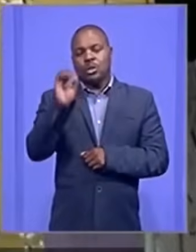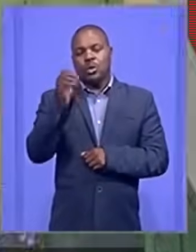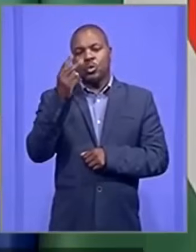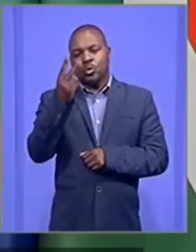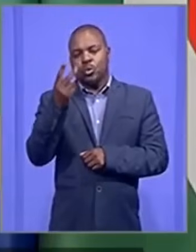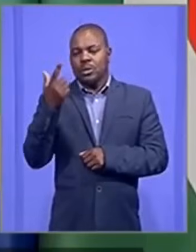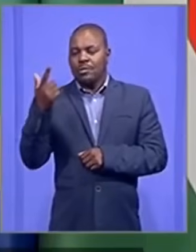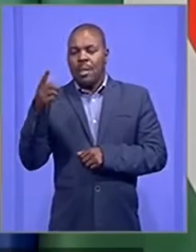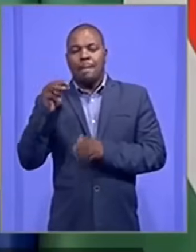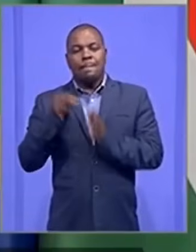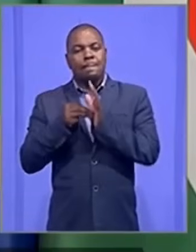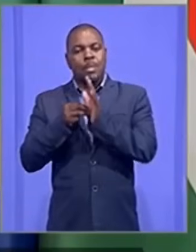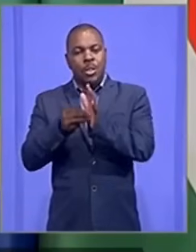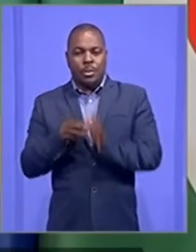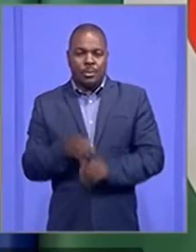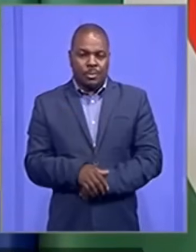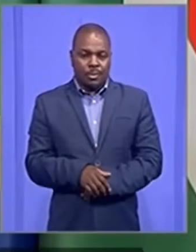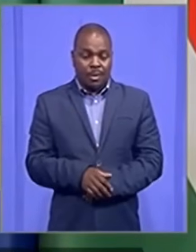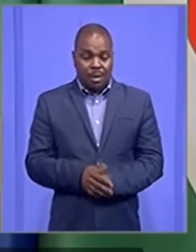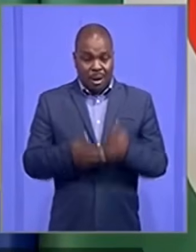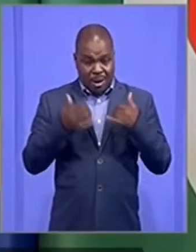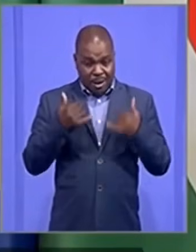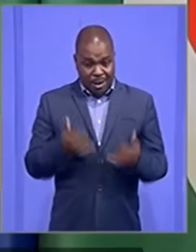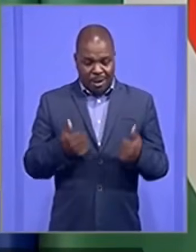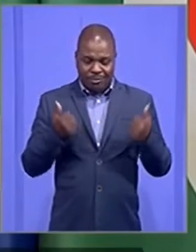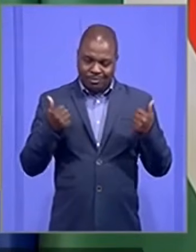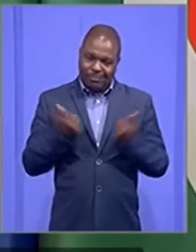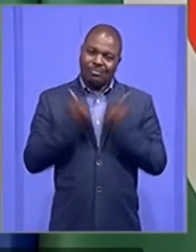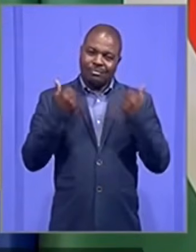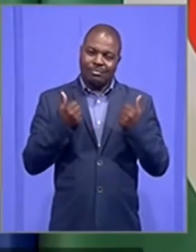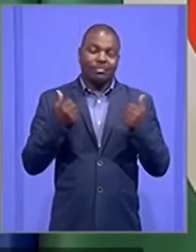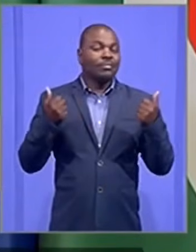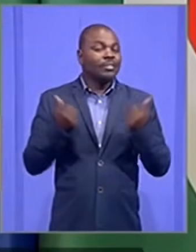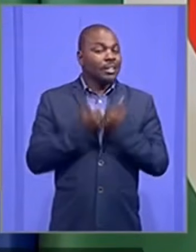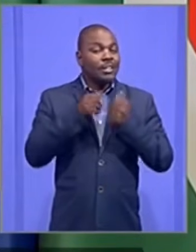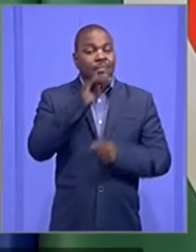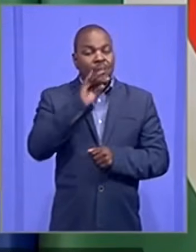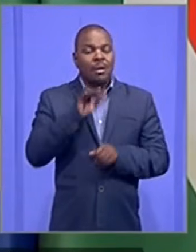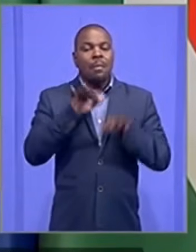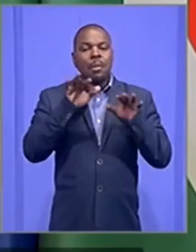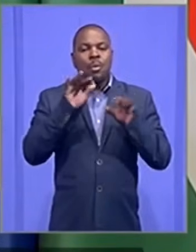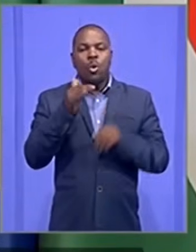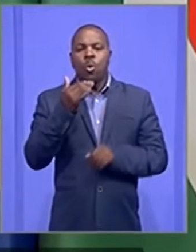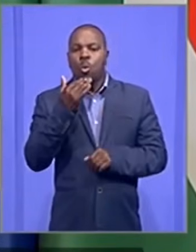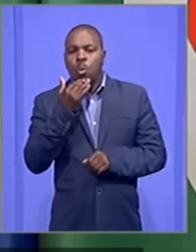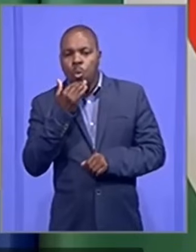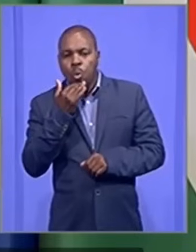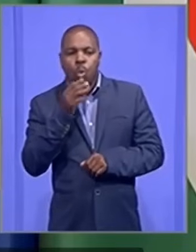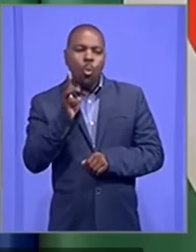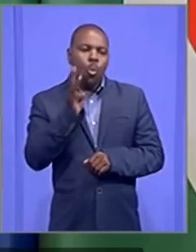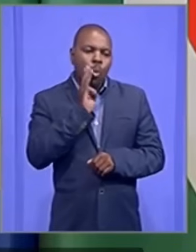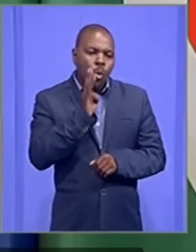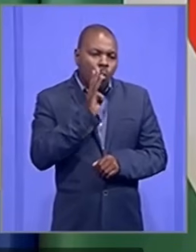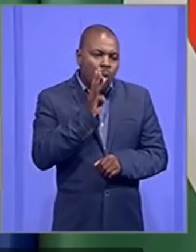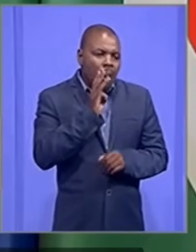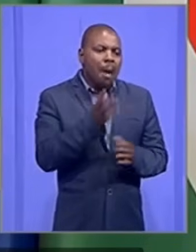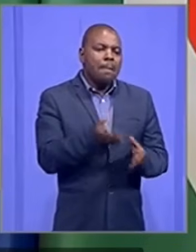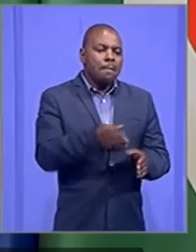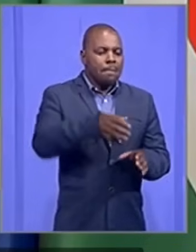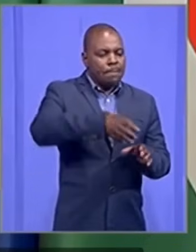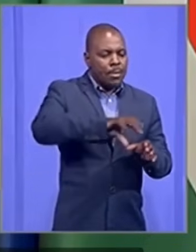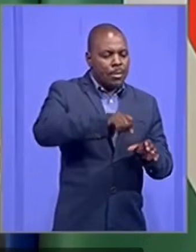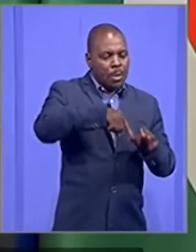million. We now have a challenge. We now need to increase the number of people who have piped water right